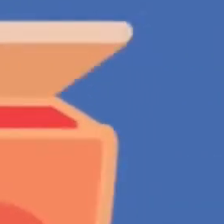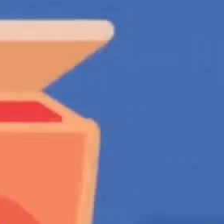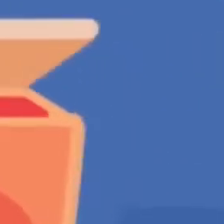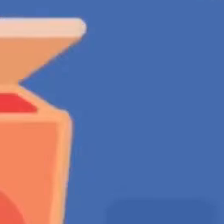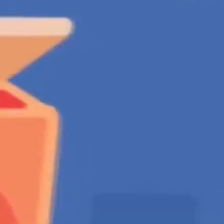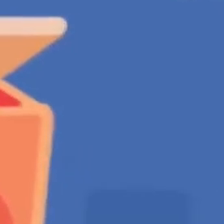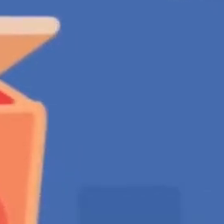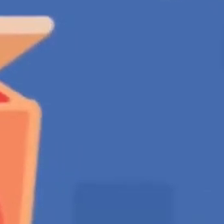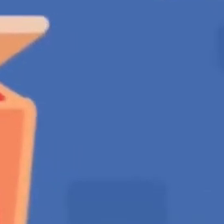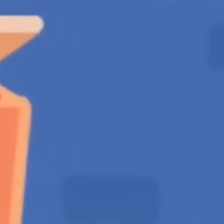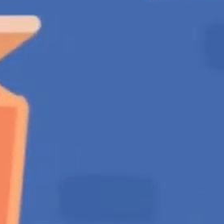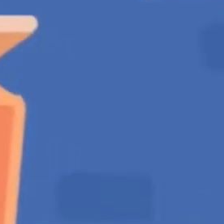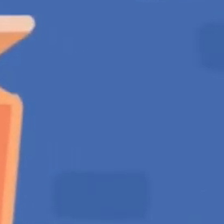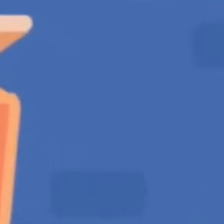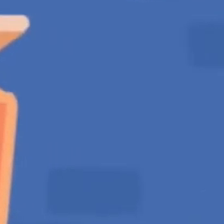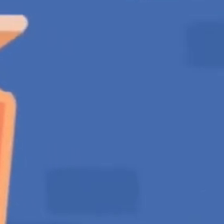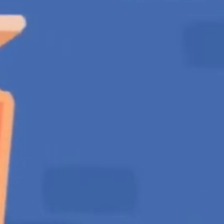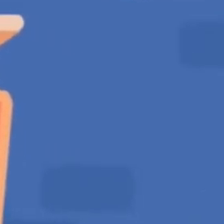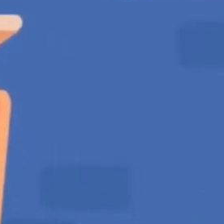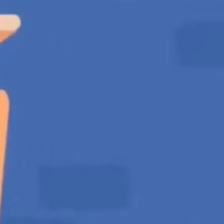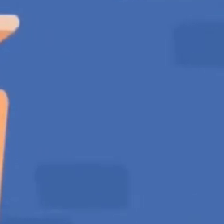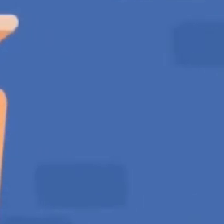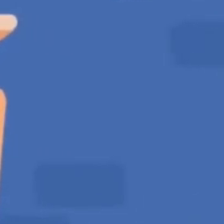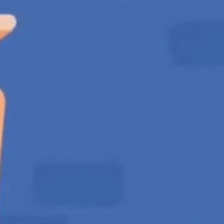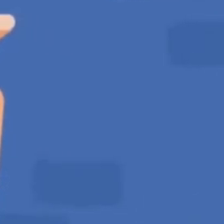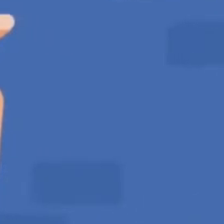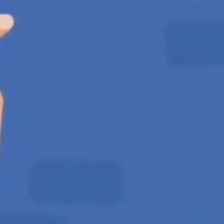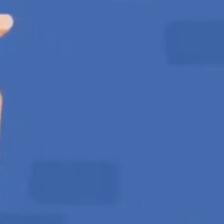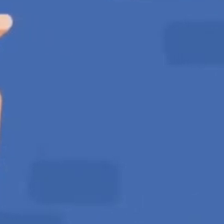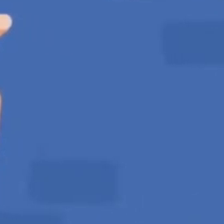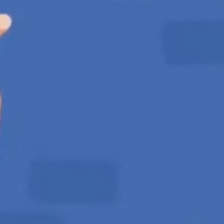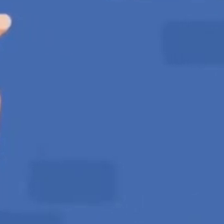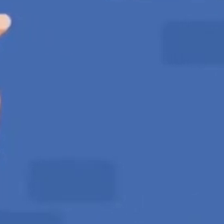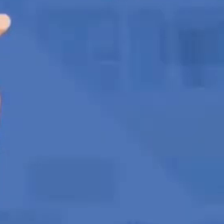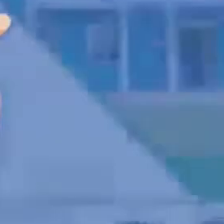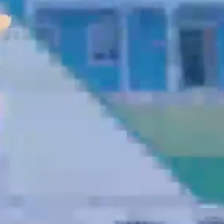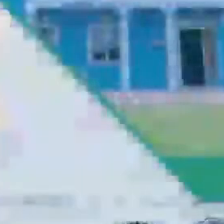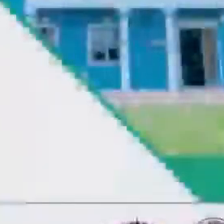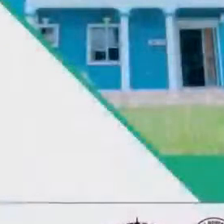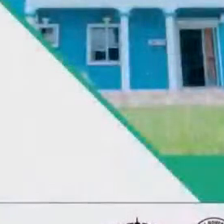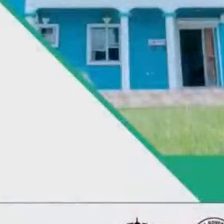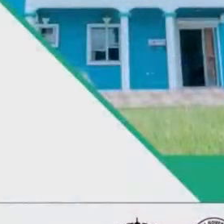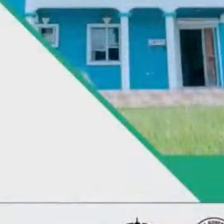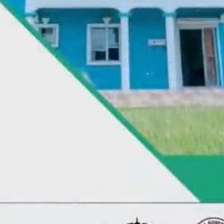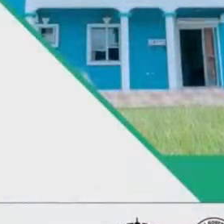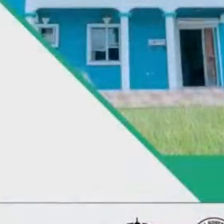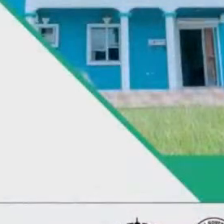or having direct contact with the infectious secretions of a person with the virus.